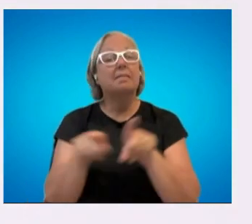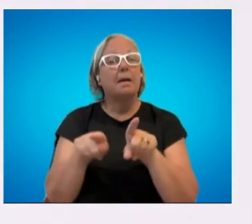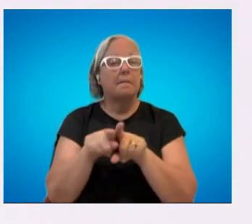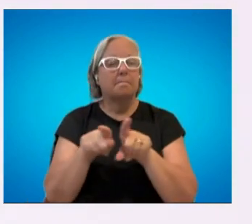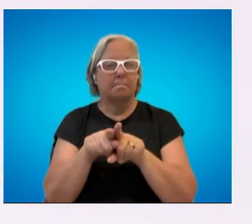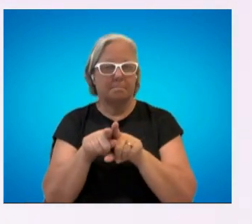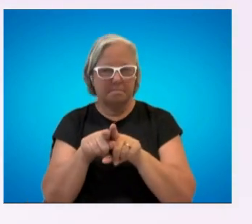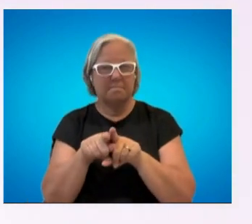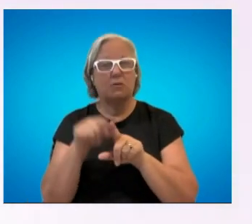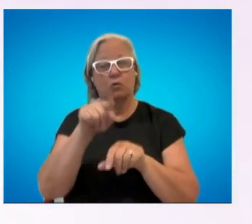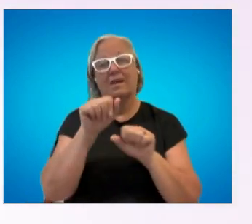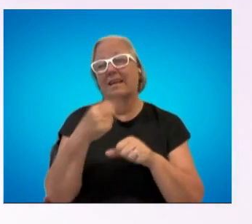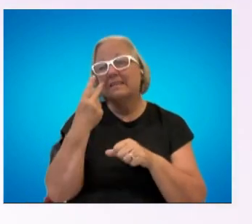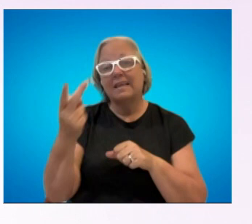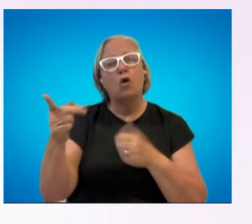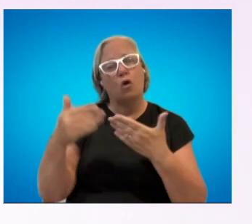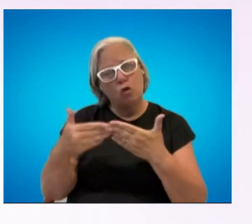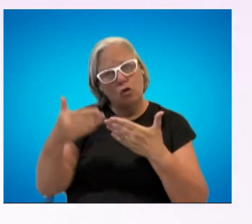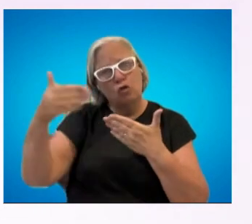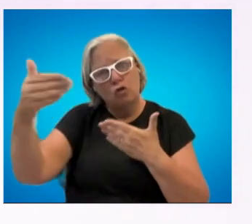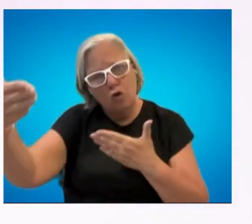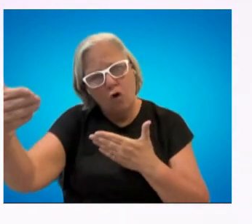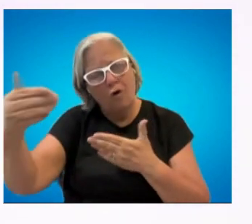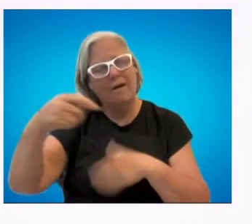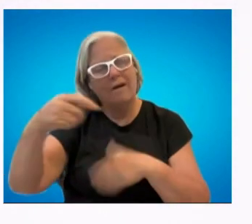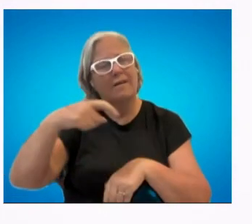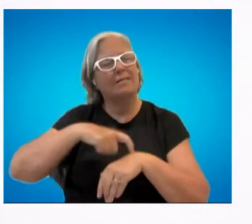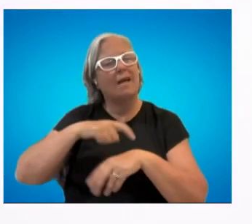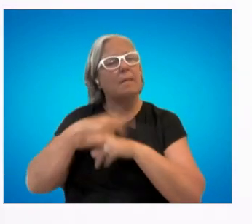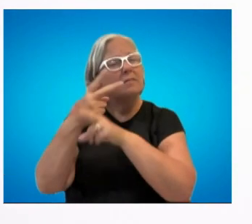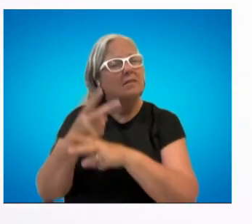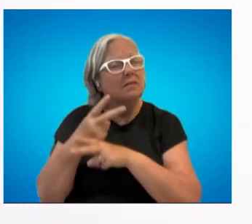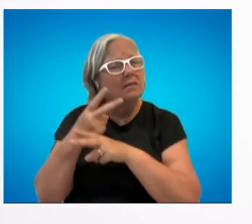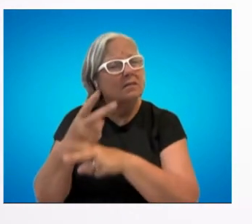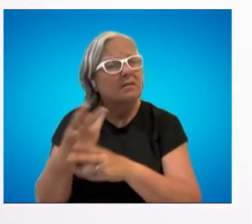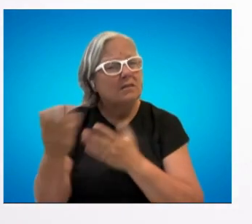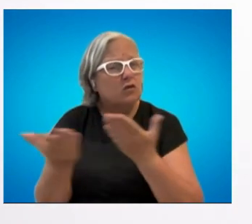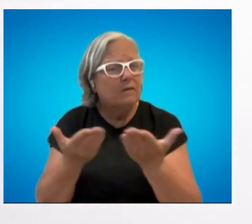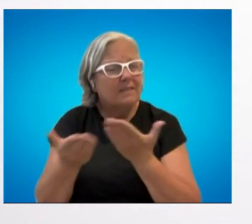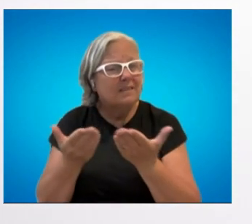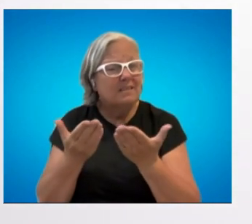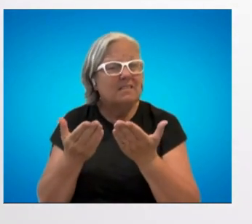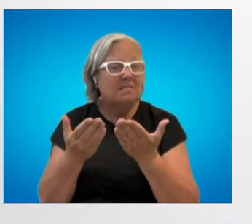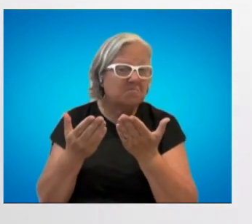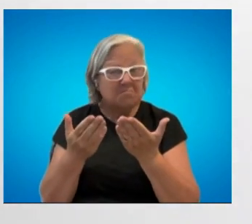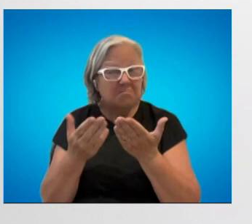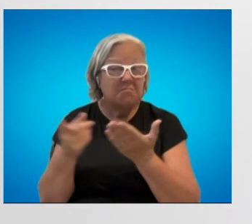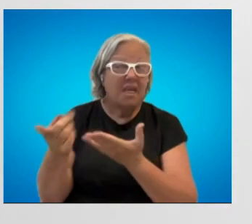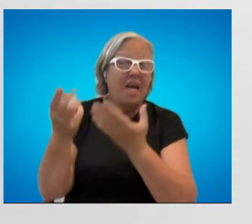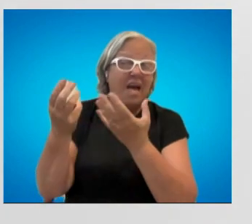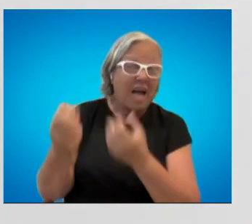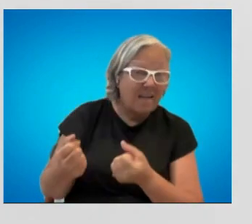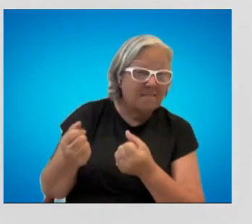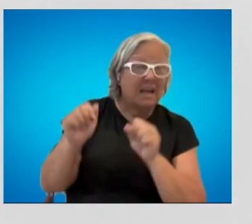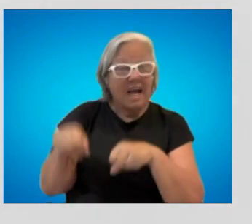for long-term care services. Where the long-term services are used and available, the intensity of informal care